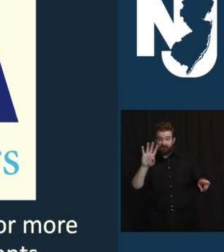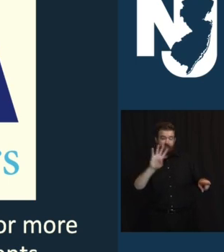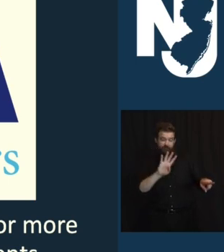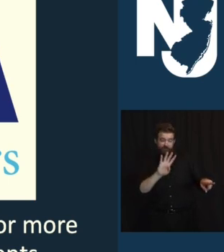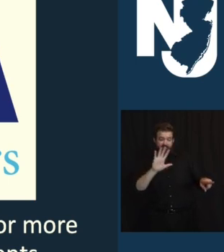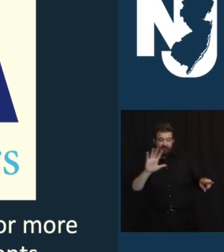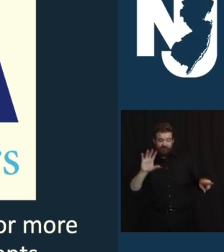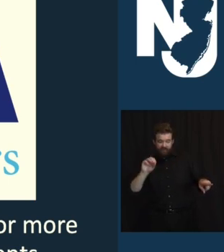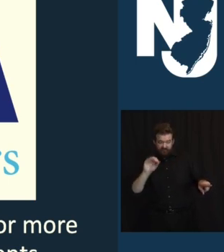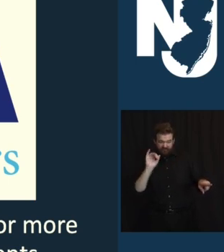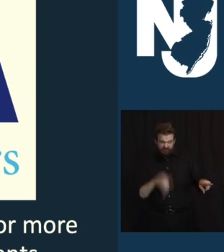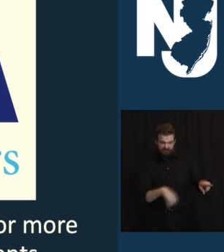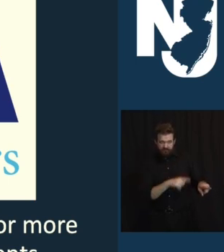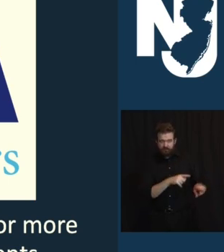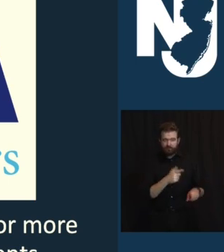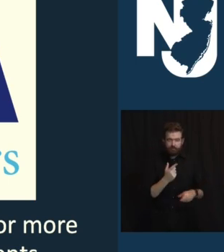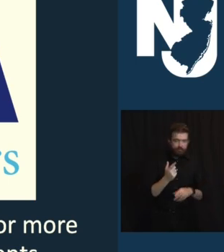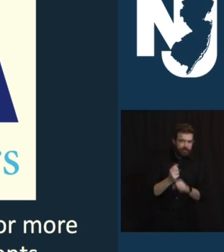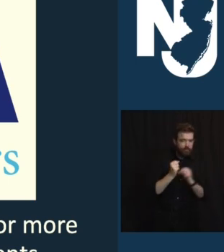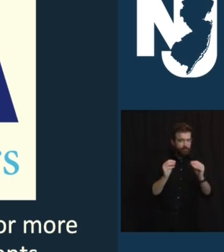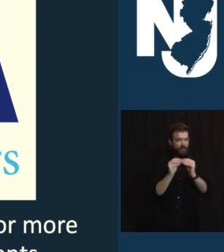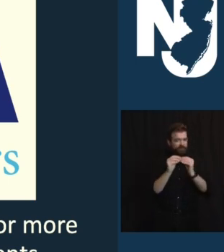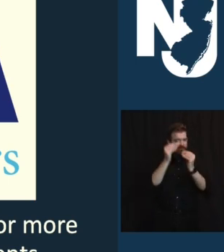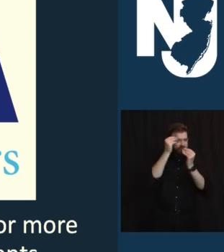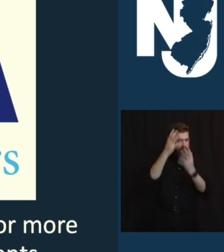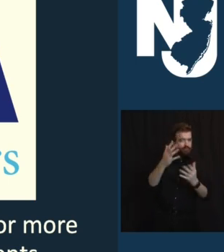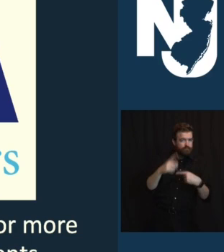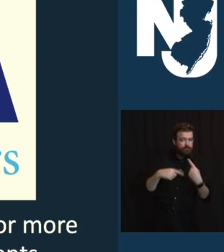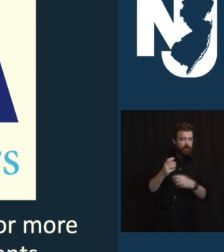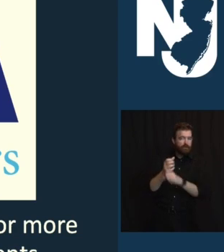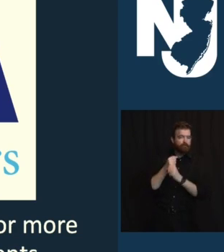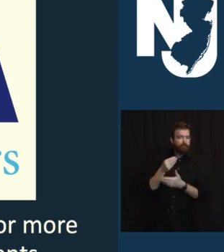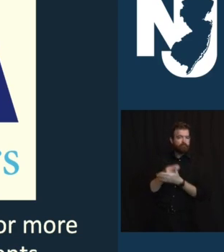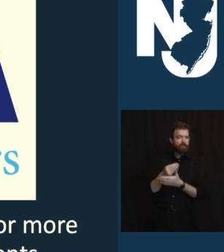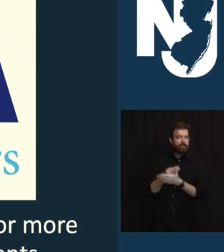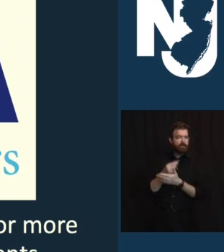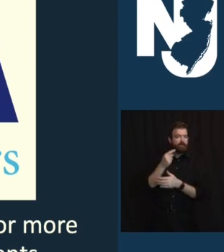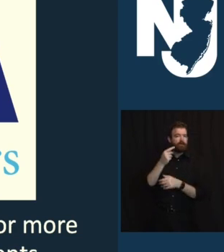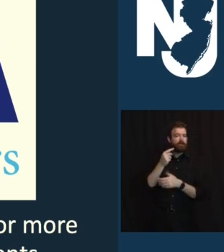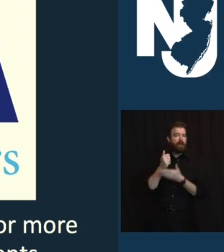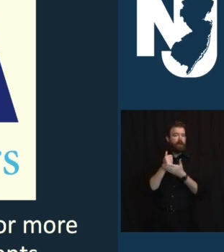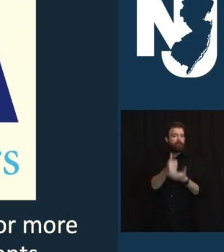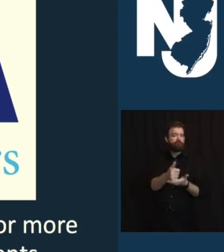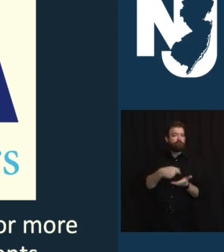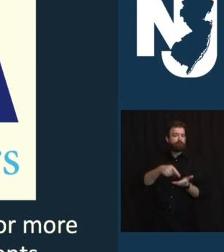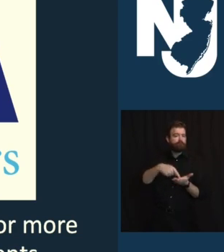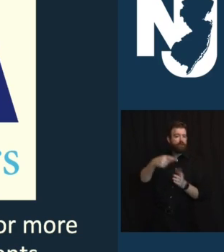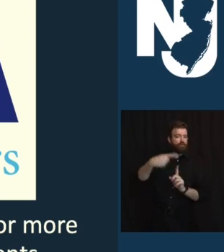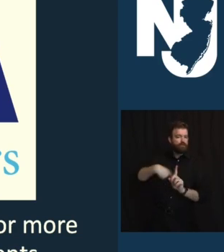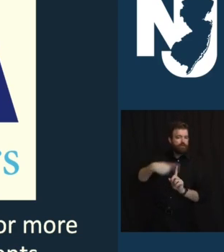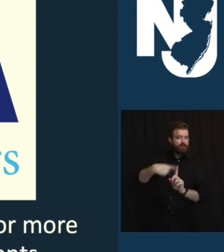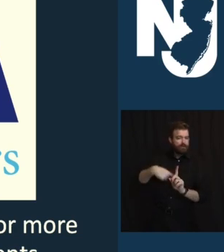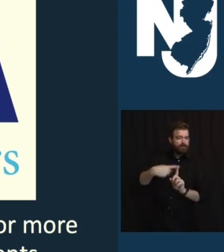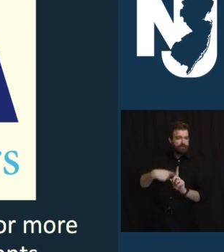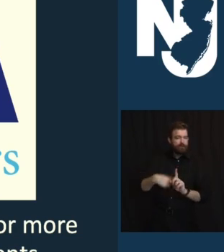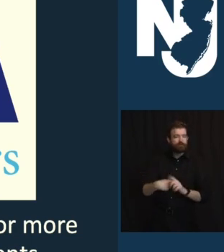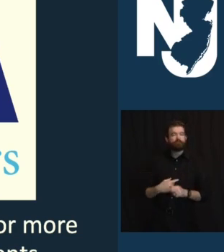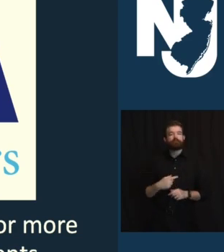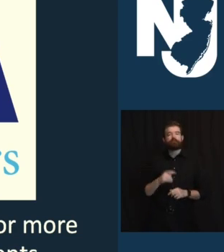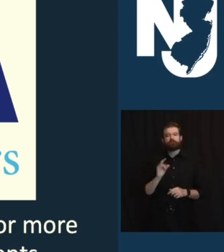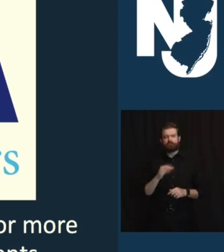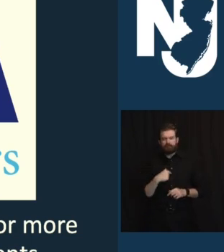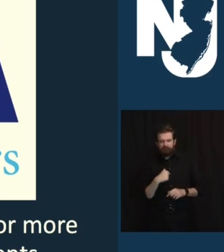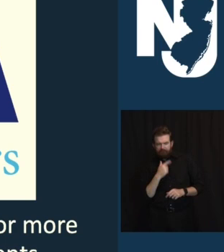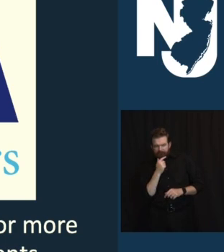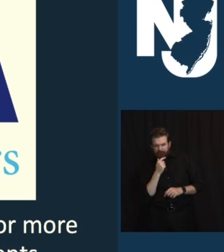609-490-4550. We encourage everyone to apply, even if you are unsure if you meet every requirement. And these funds are available to